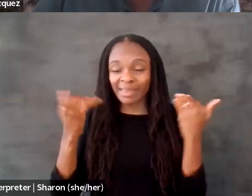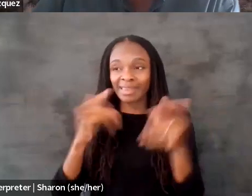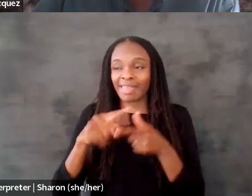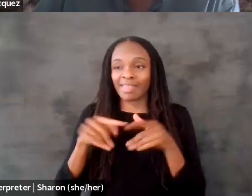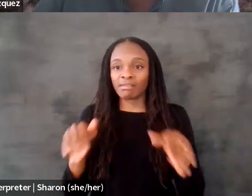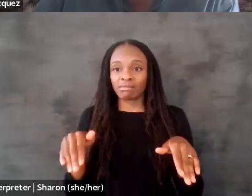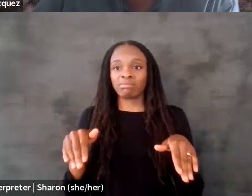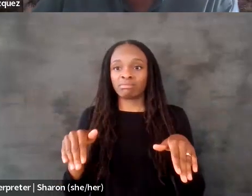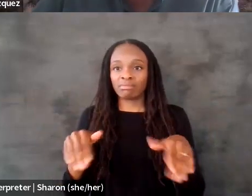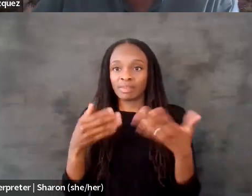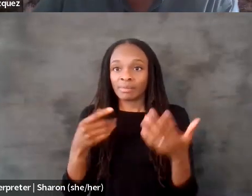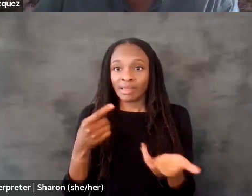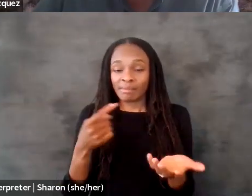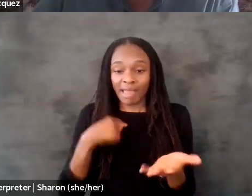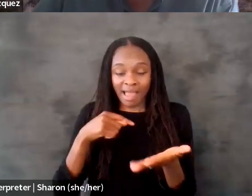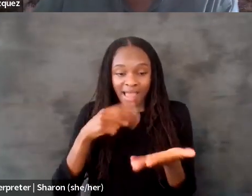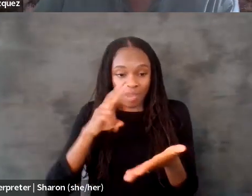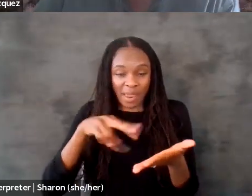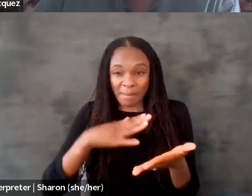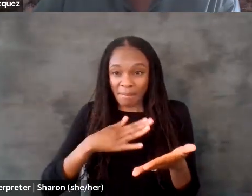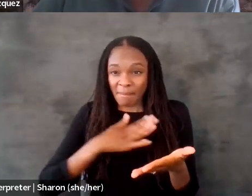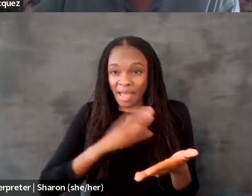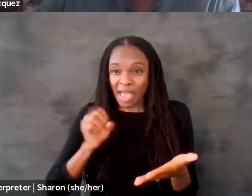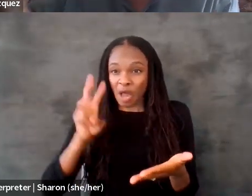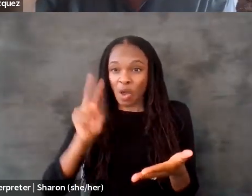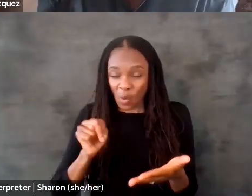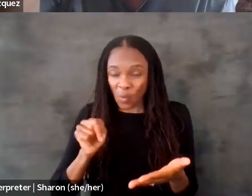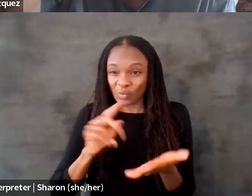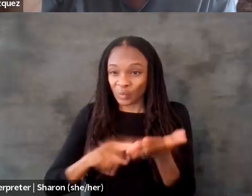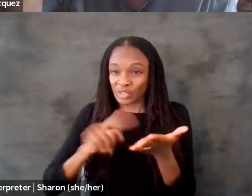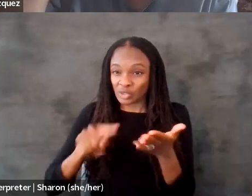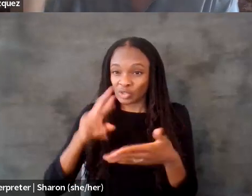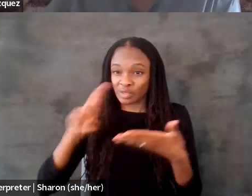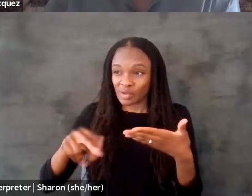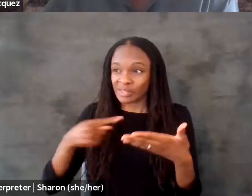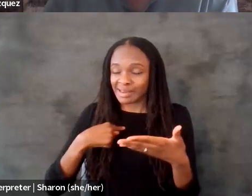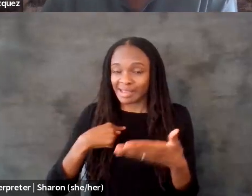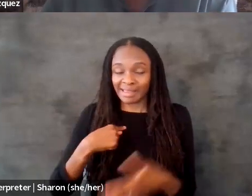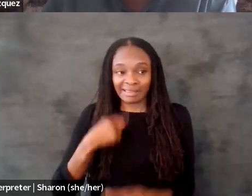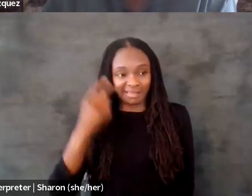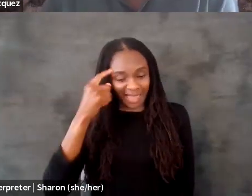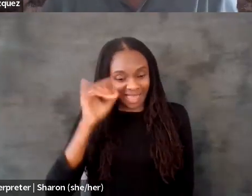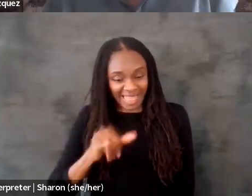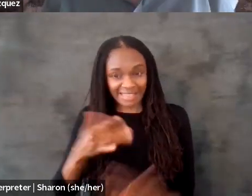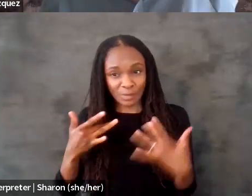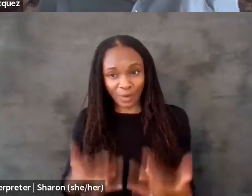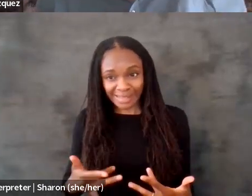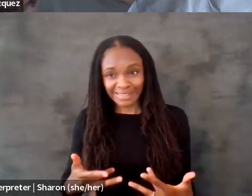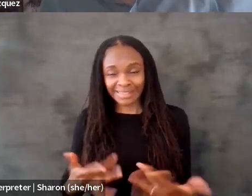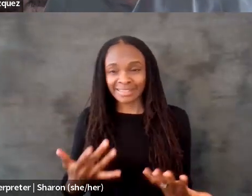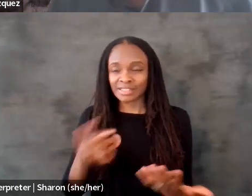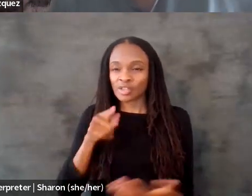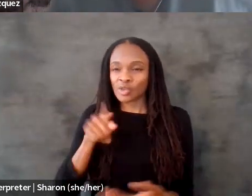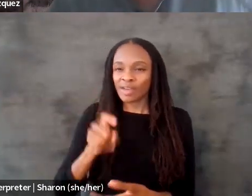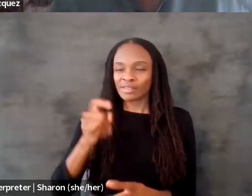debilitating. And then I read my own research results sometimes and I'm like, this is depressing. And you have to really be thinking about like, you got